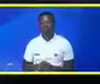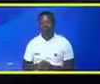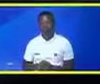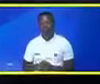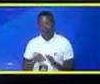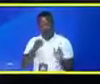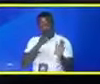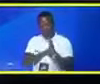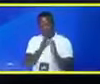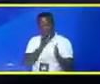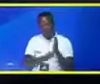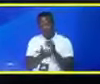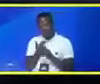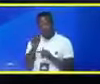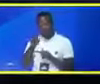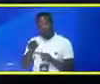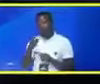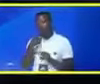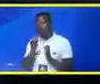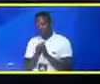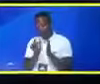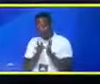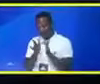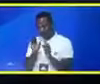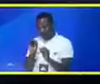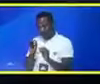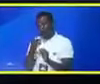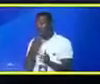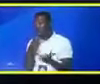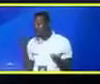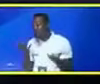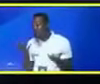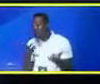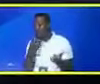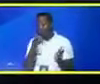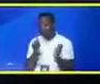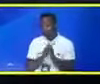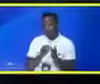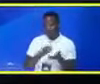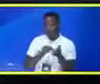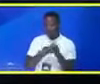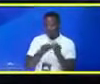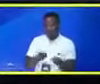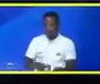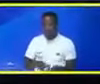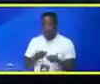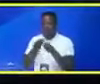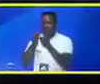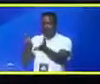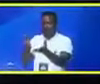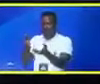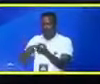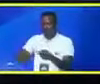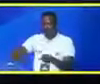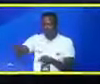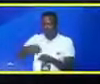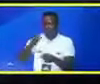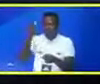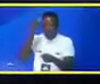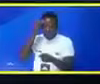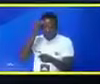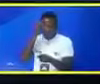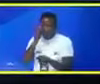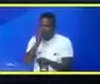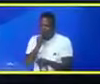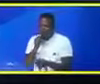Matthew chapter 13 and verse 11, Jesus is teaching, and here's what he says. It has been given unto you to know the